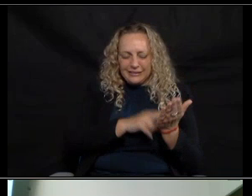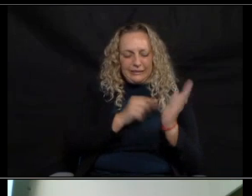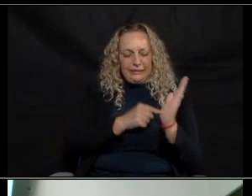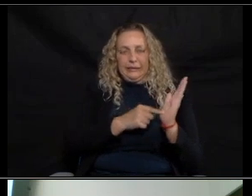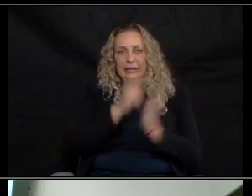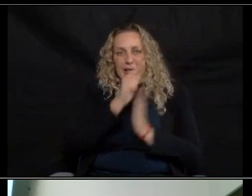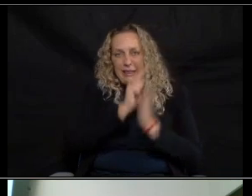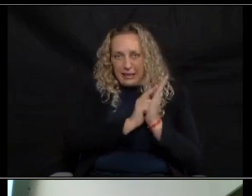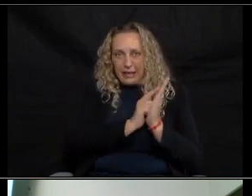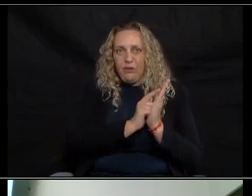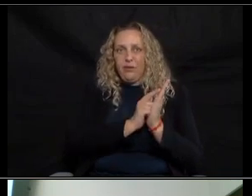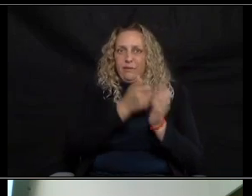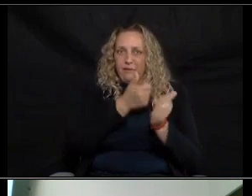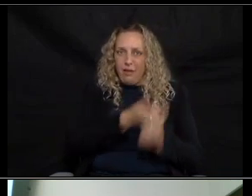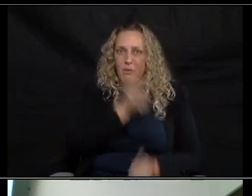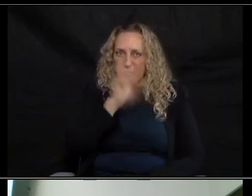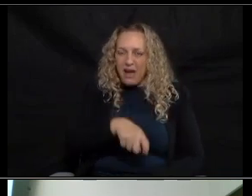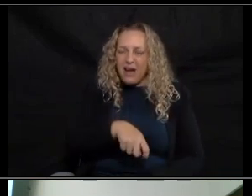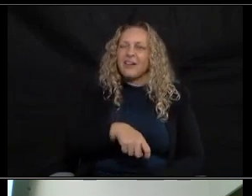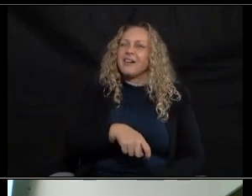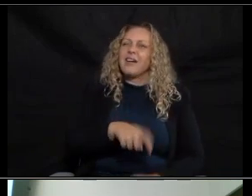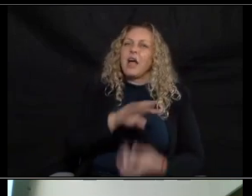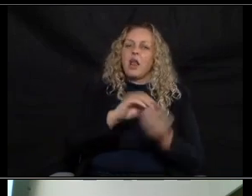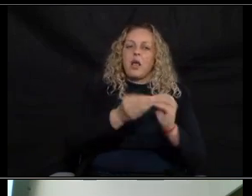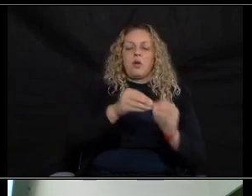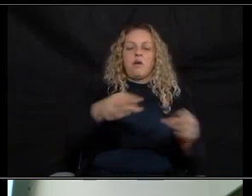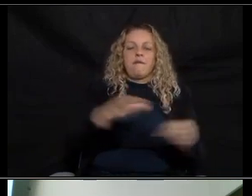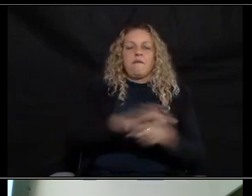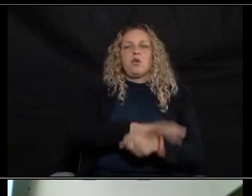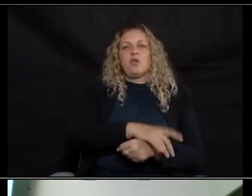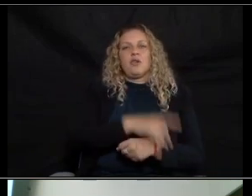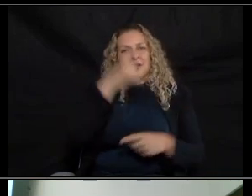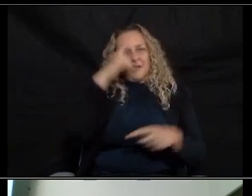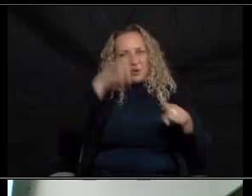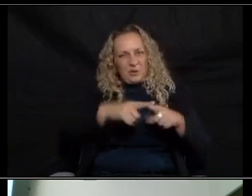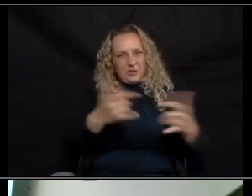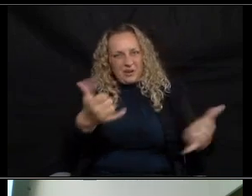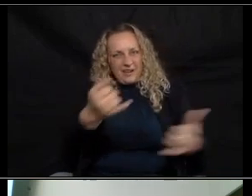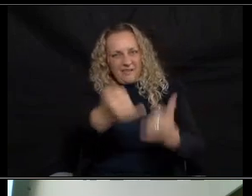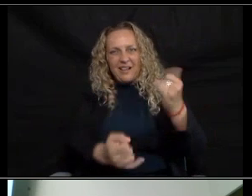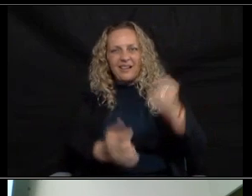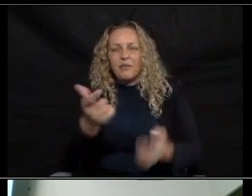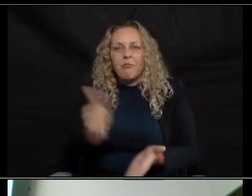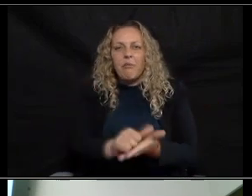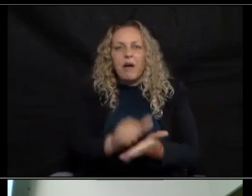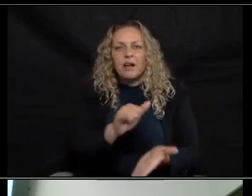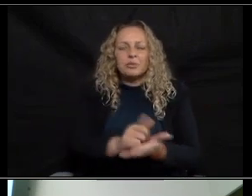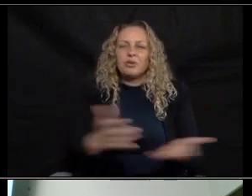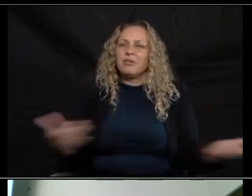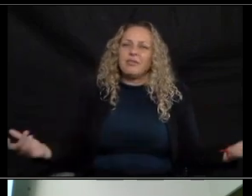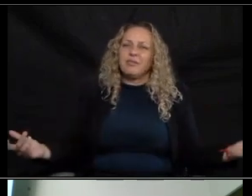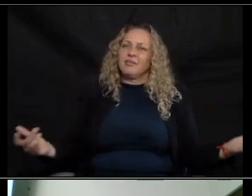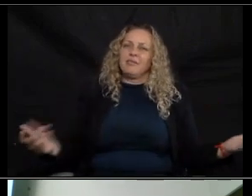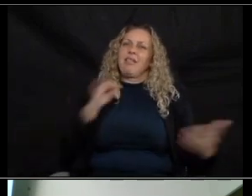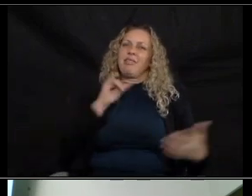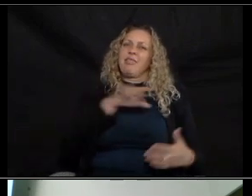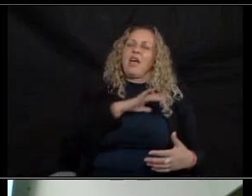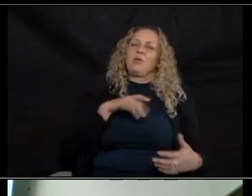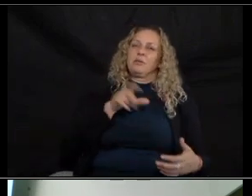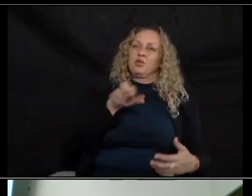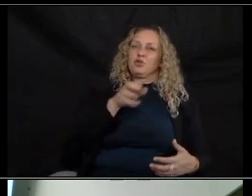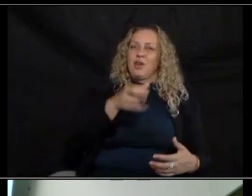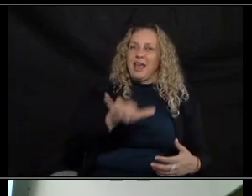numbers, we are not able to come up with a complete agreement today to finalize. That is kind of what Commissioner Hay is saying,